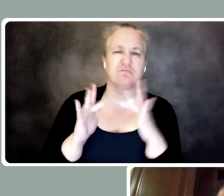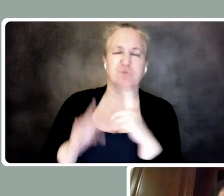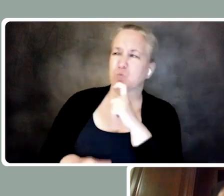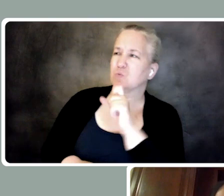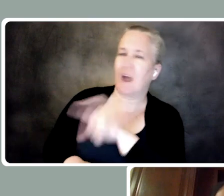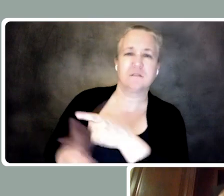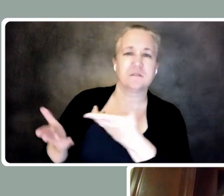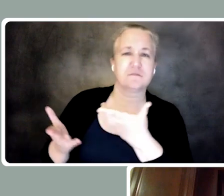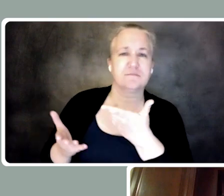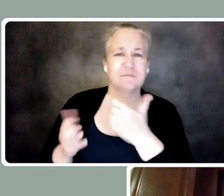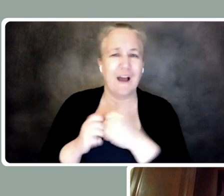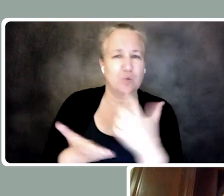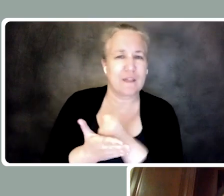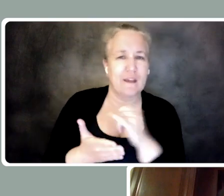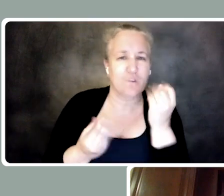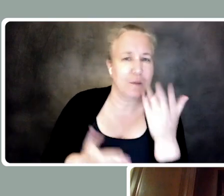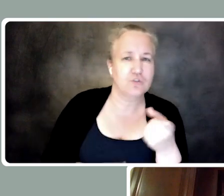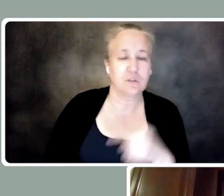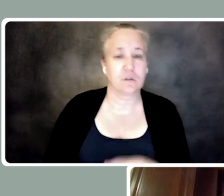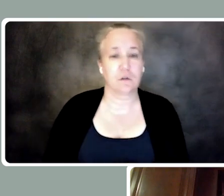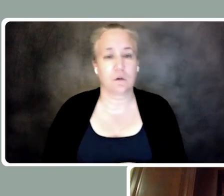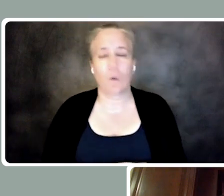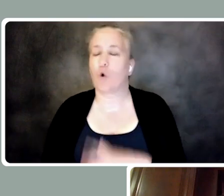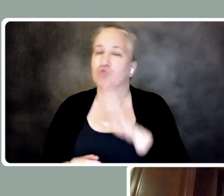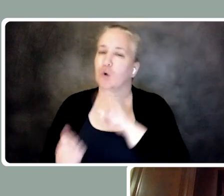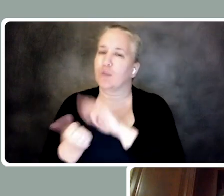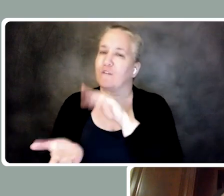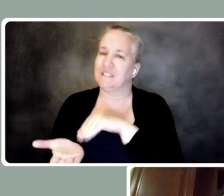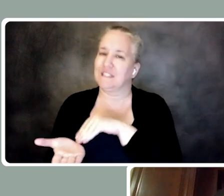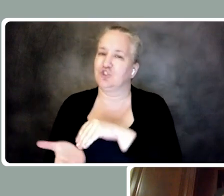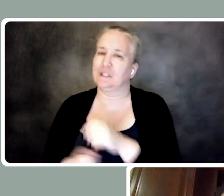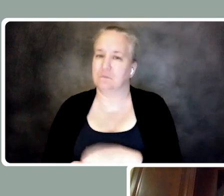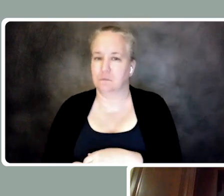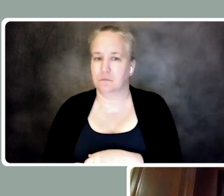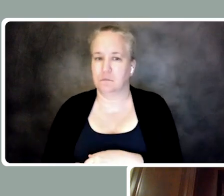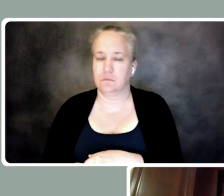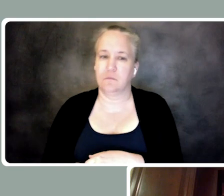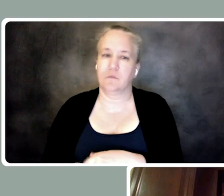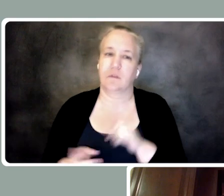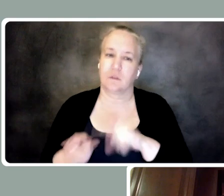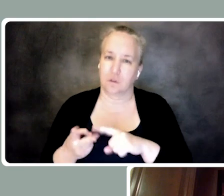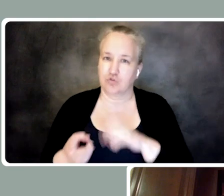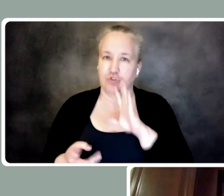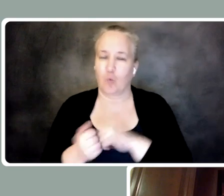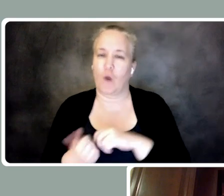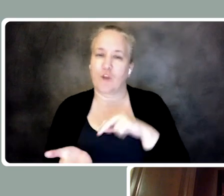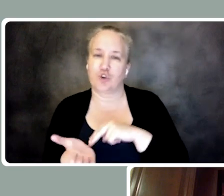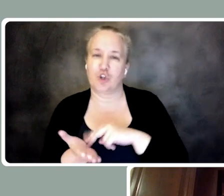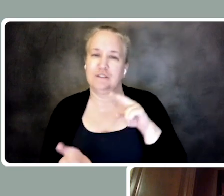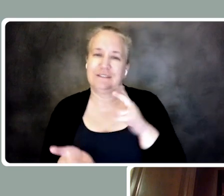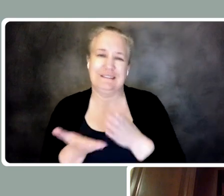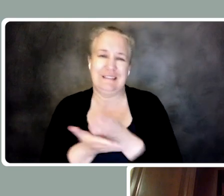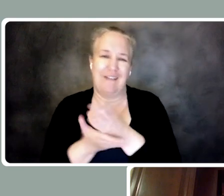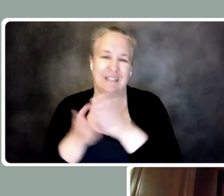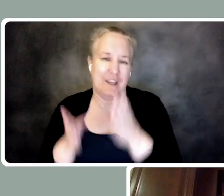they get that information? So I think talking to your physician is one. Talking to your nurse navigator, they are very helpful. So, they have access